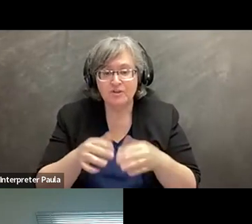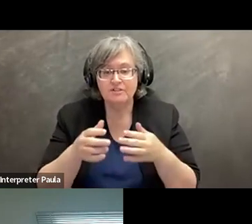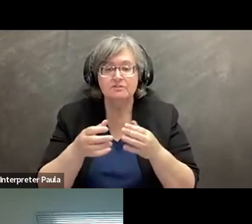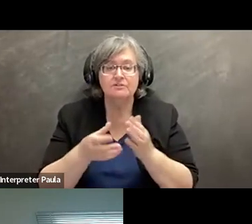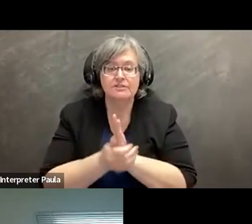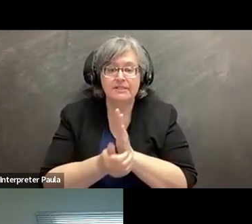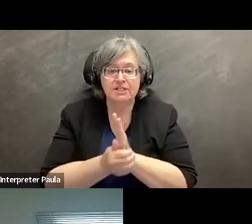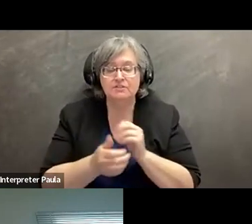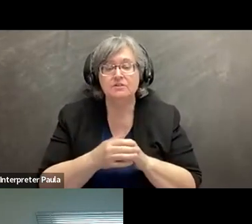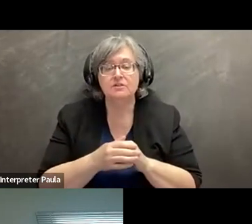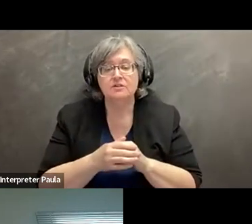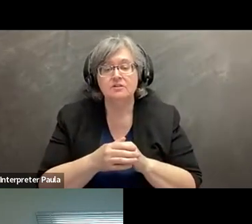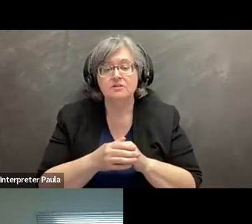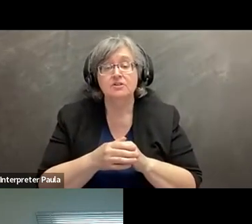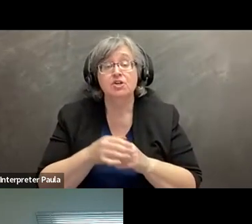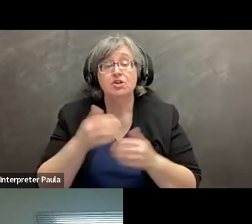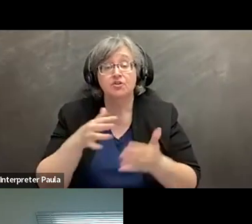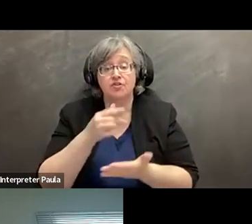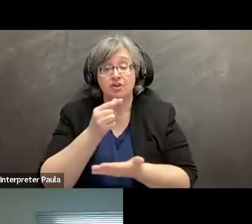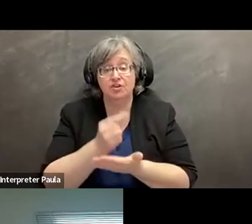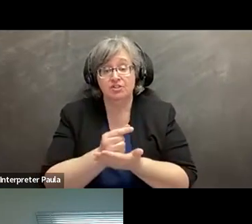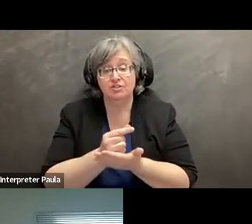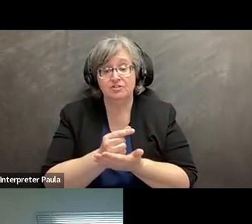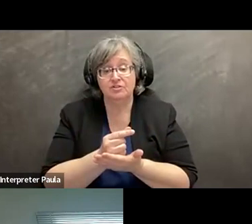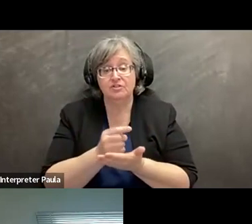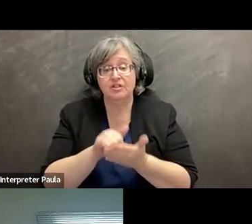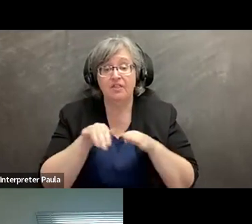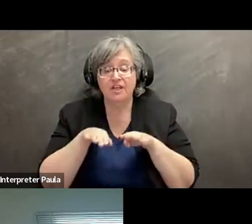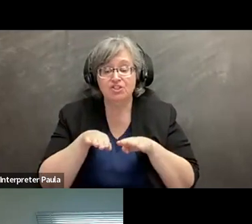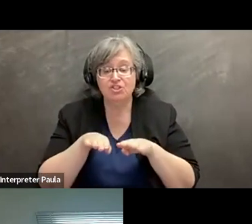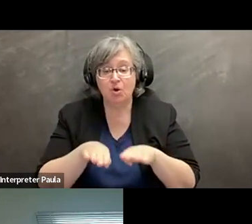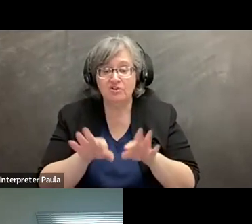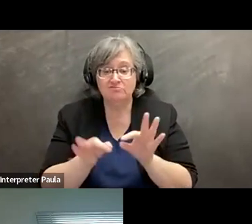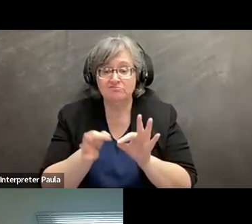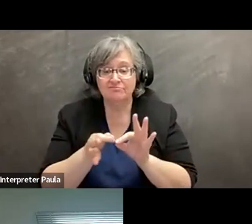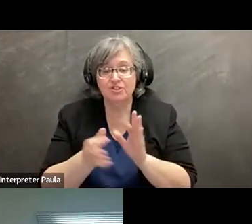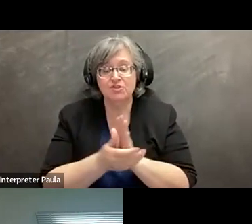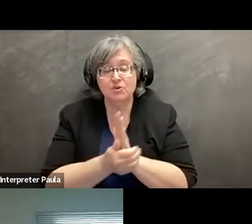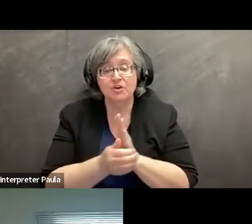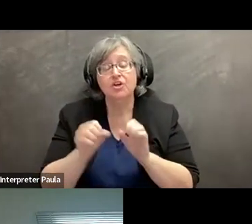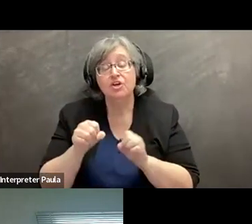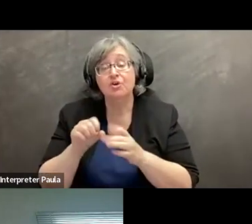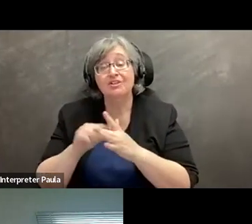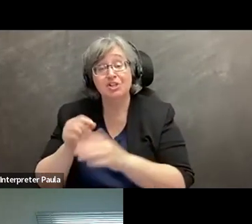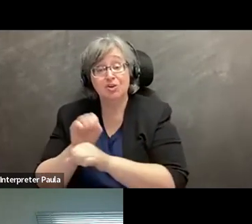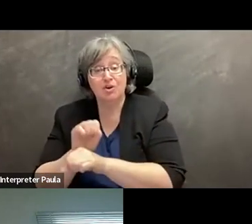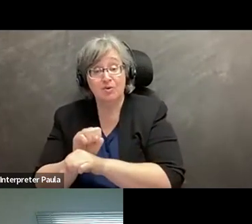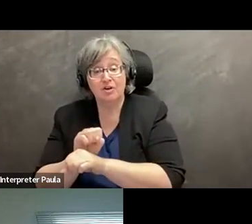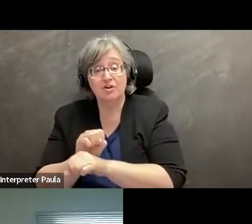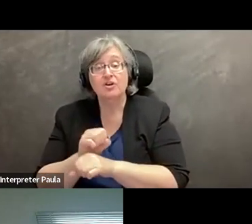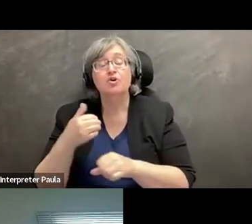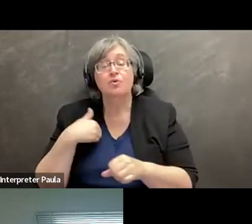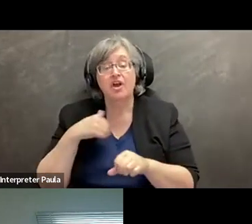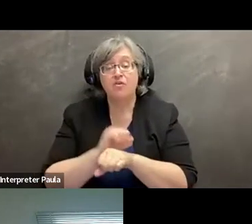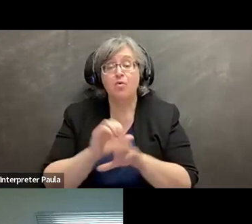to, after graduating or after getting that sewing skill, you're able to get into the workforce. So there's workforce